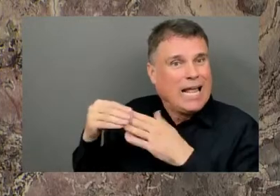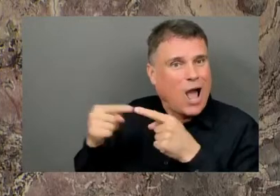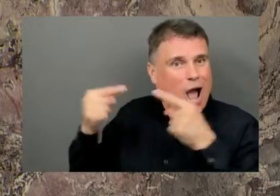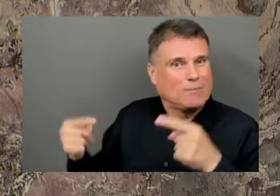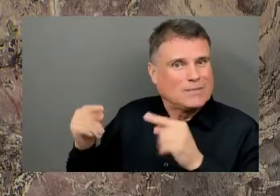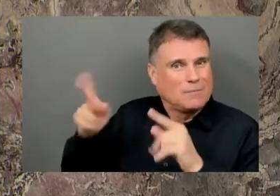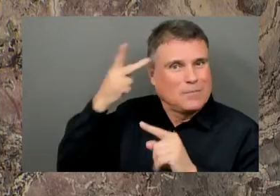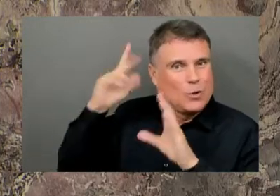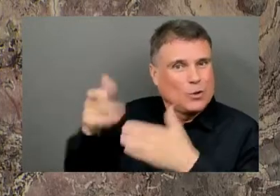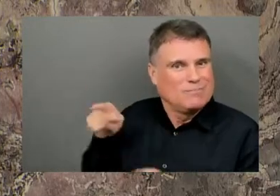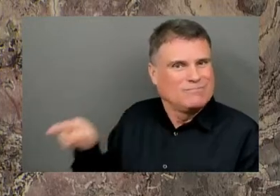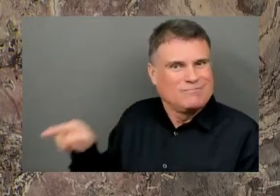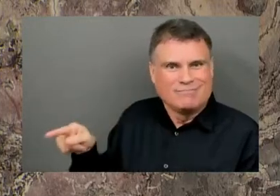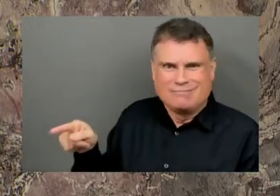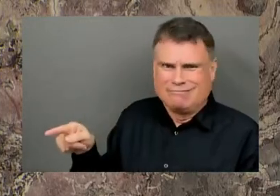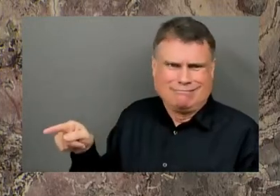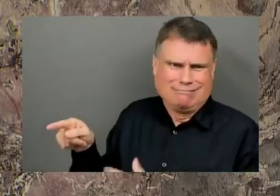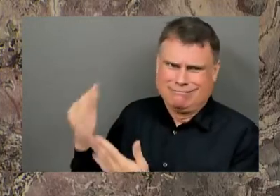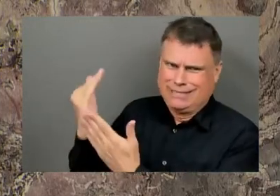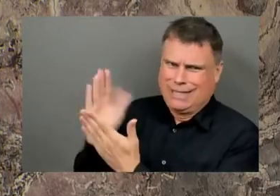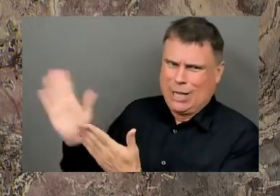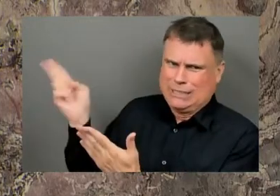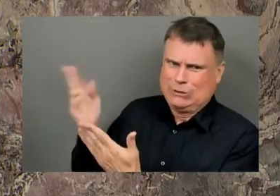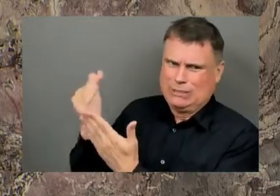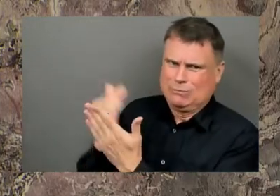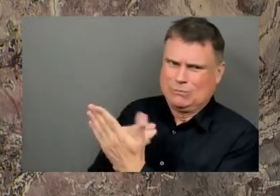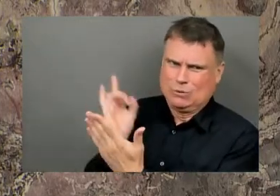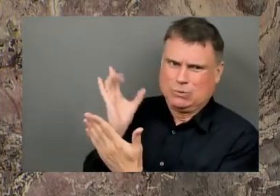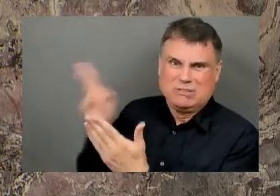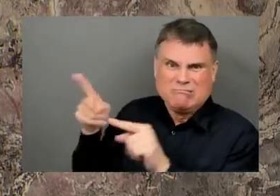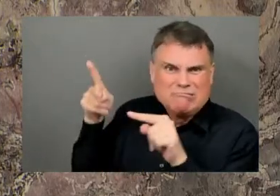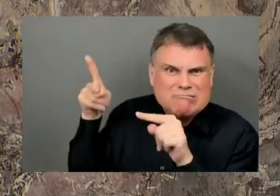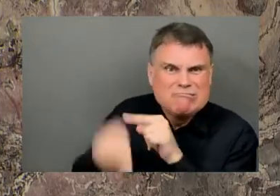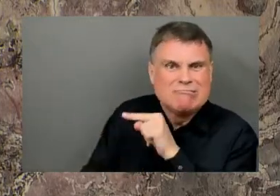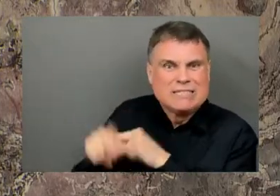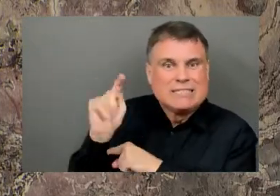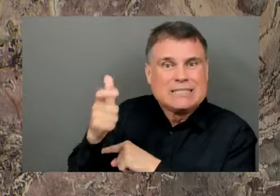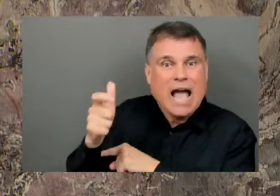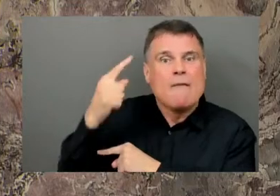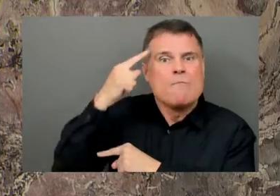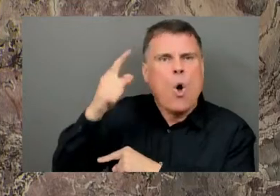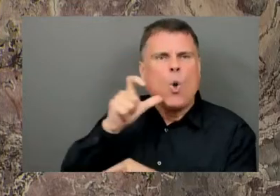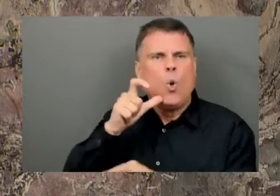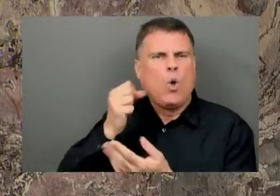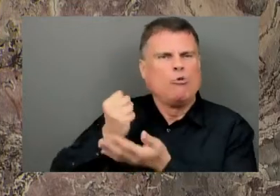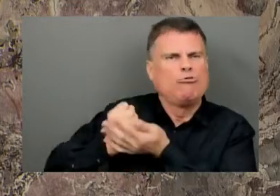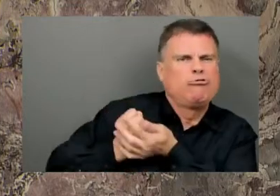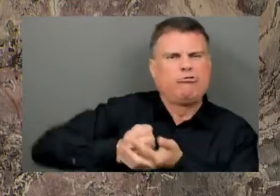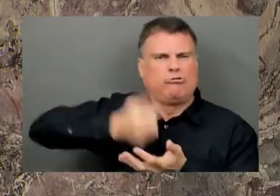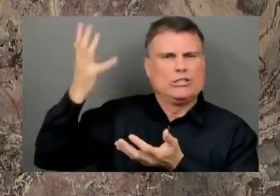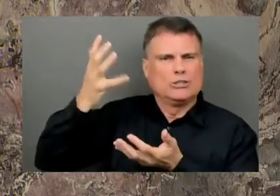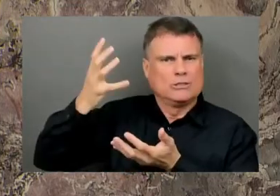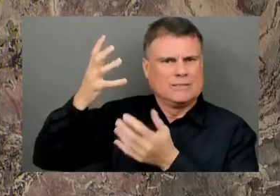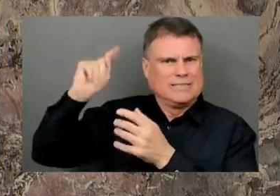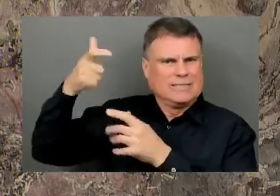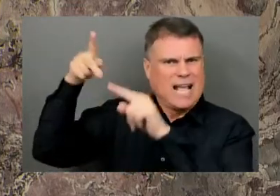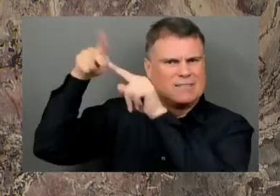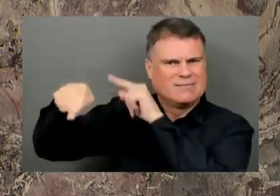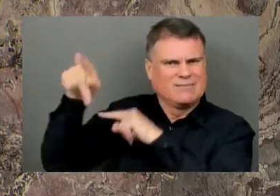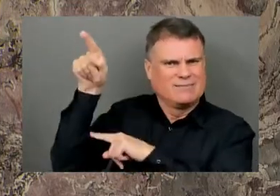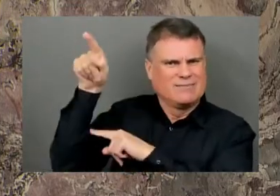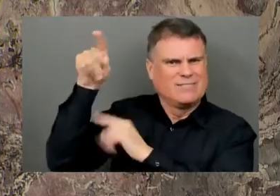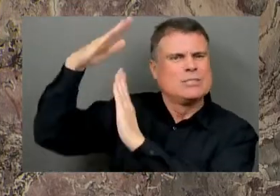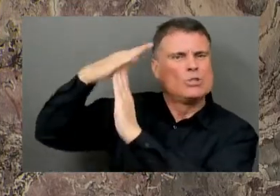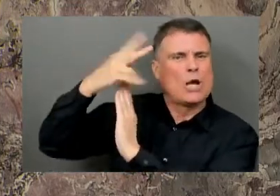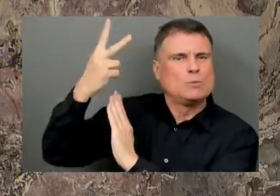cuts for the top 2% of British Columbians. Tax hikes for the top 2% of British